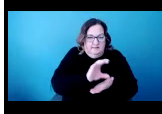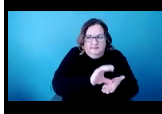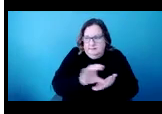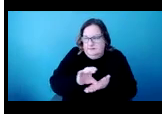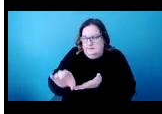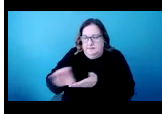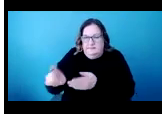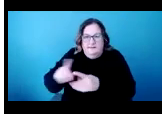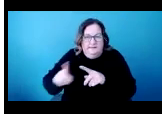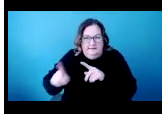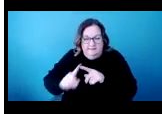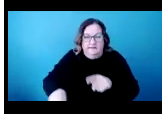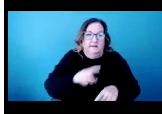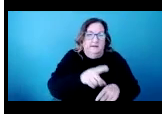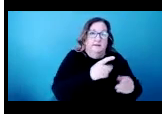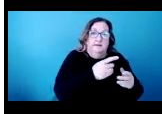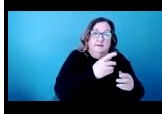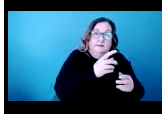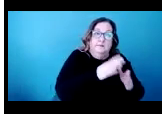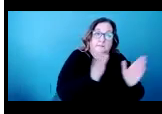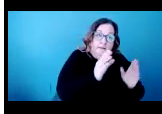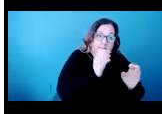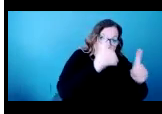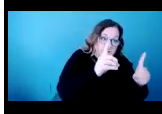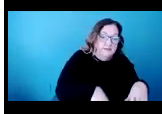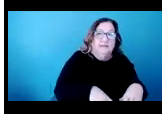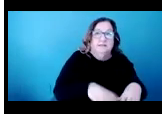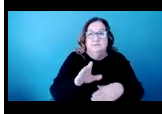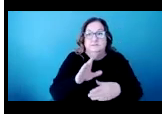higher education like universities, Medicaid,